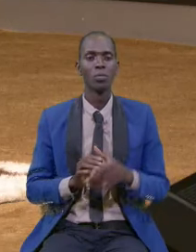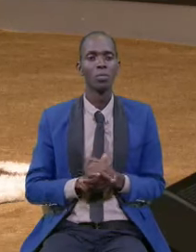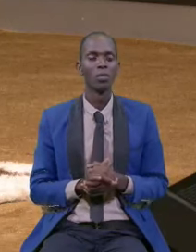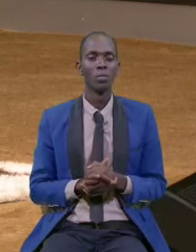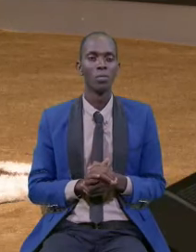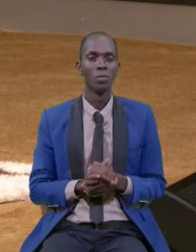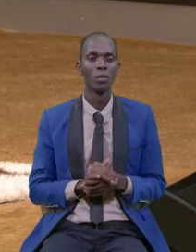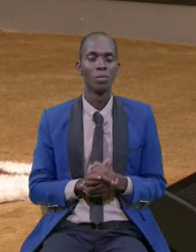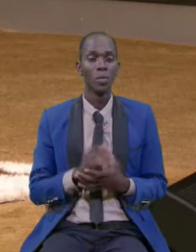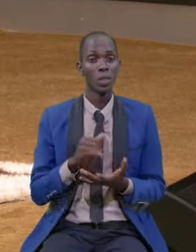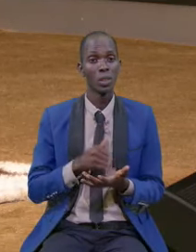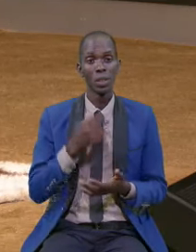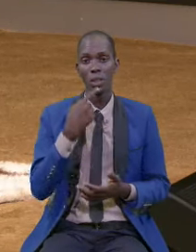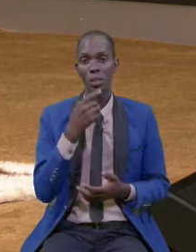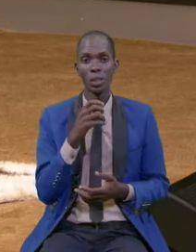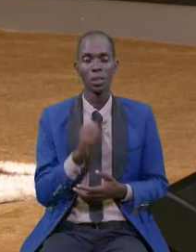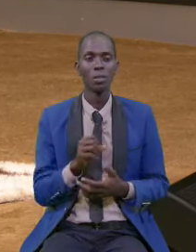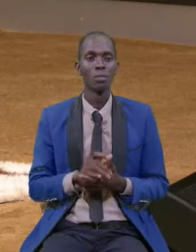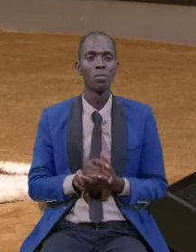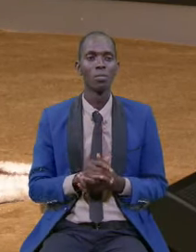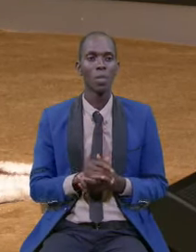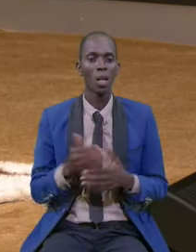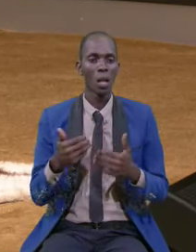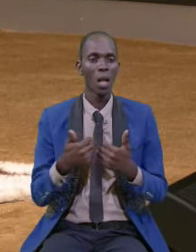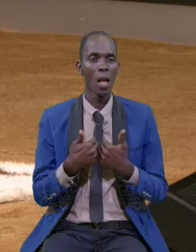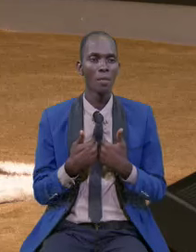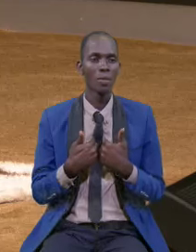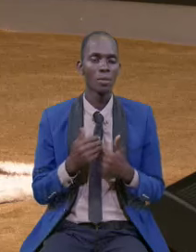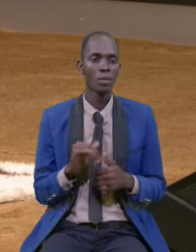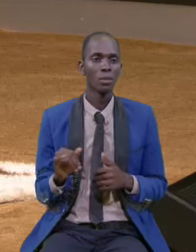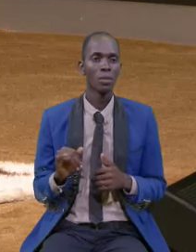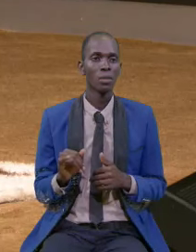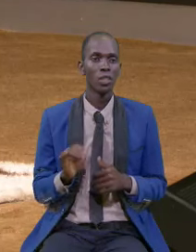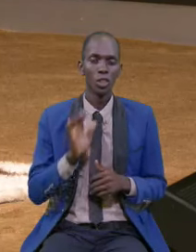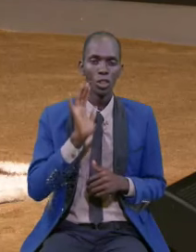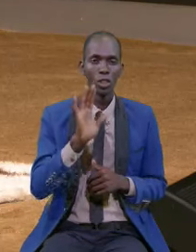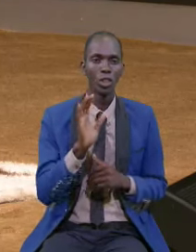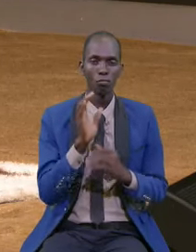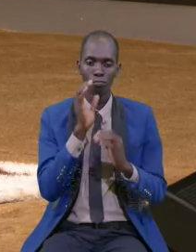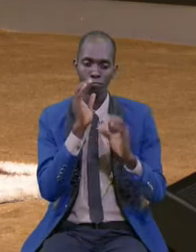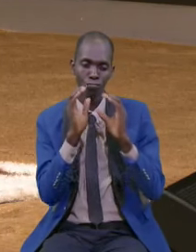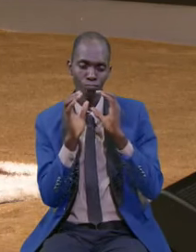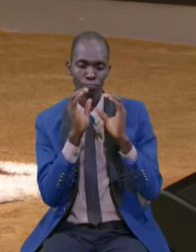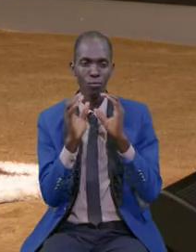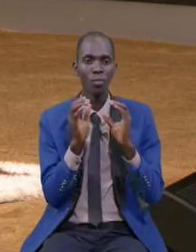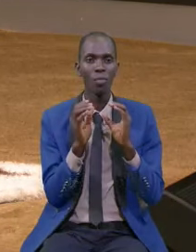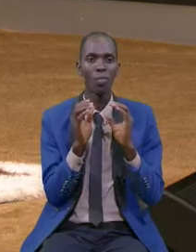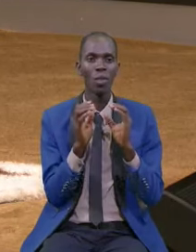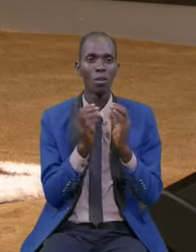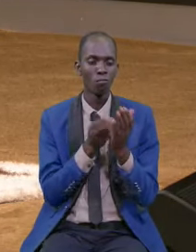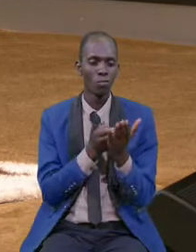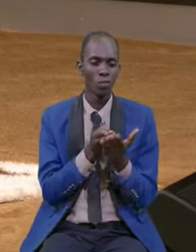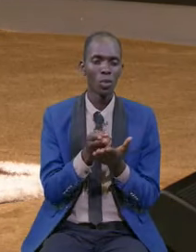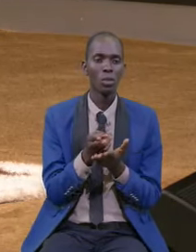verse 12 it says, having your conversation